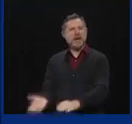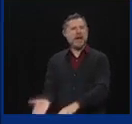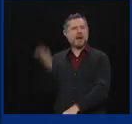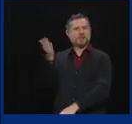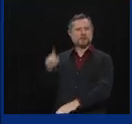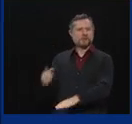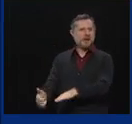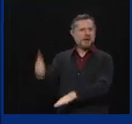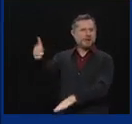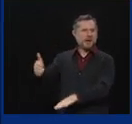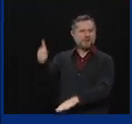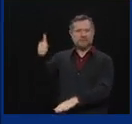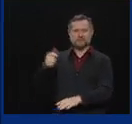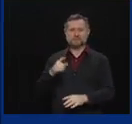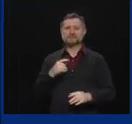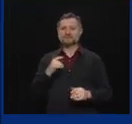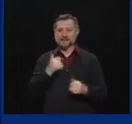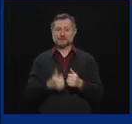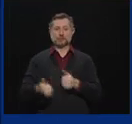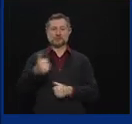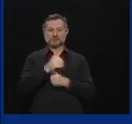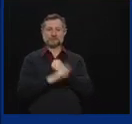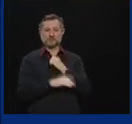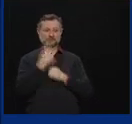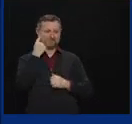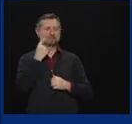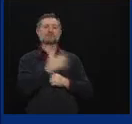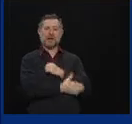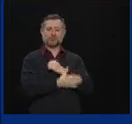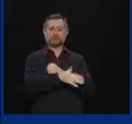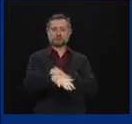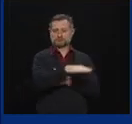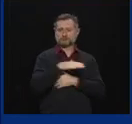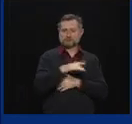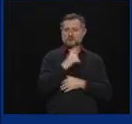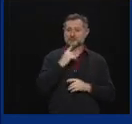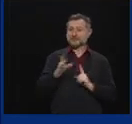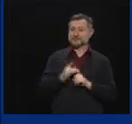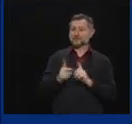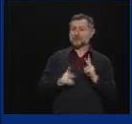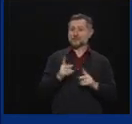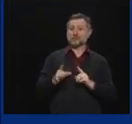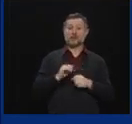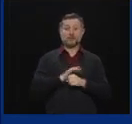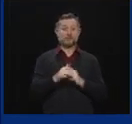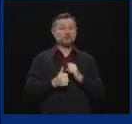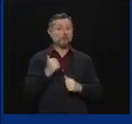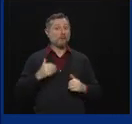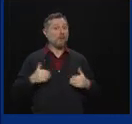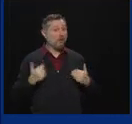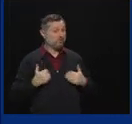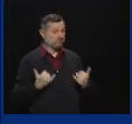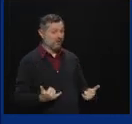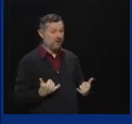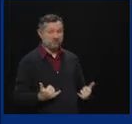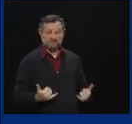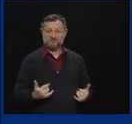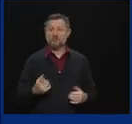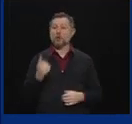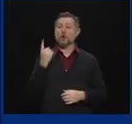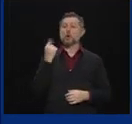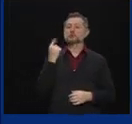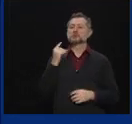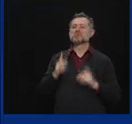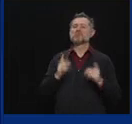ages of people getting the virus are the younger people now. They're not immune for this. There was talk a year ago that it wasn't really going to hit the